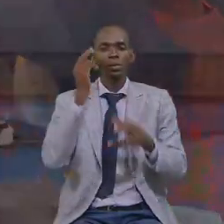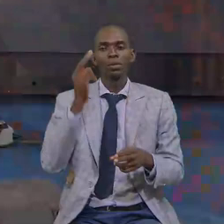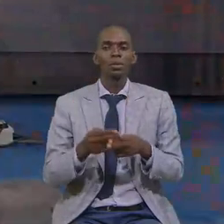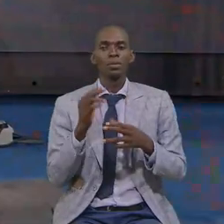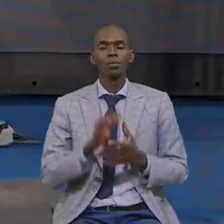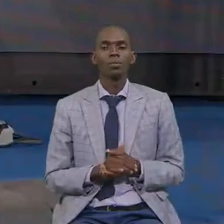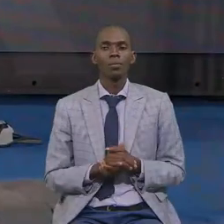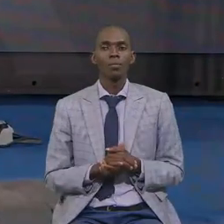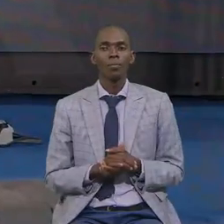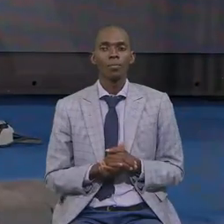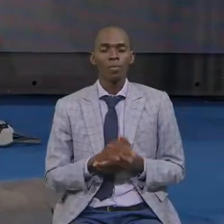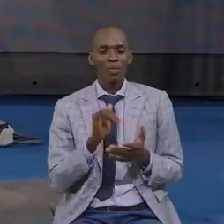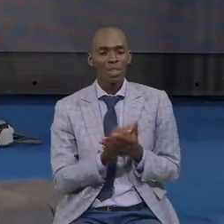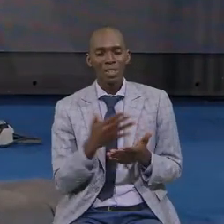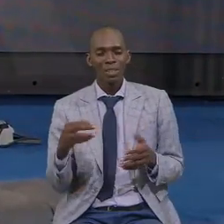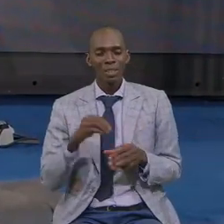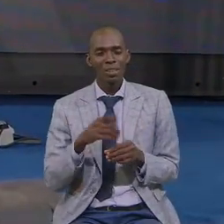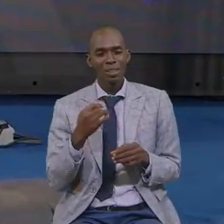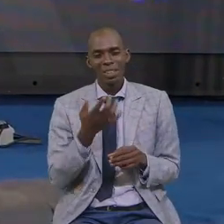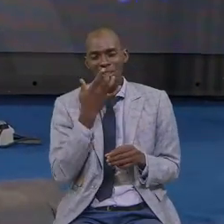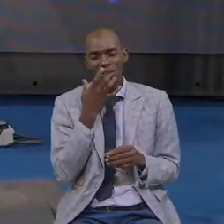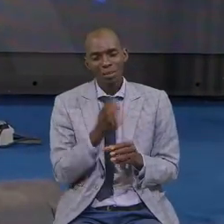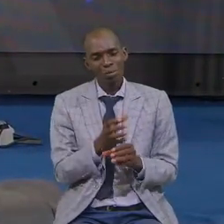That thing in the bottle, whatever they call it,